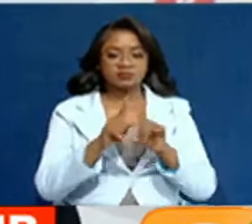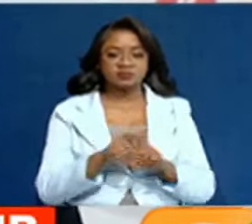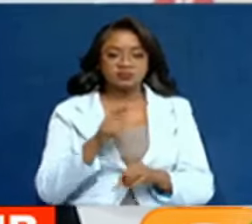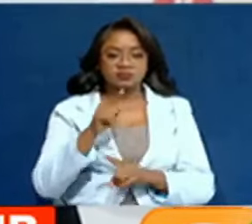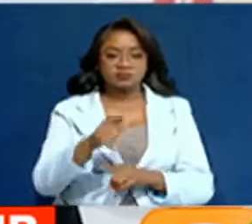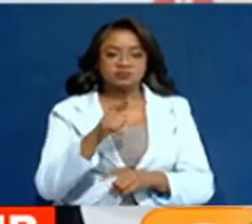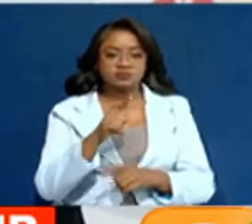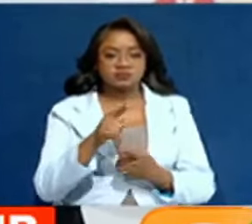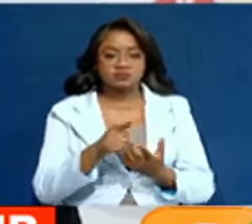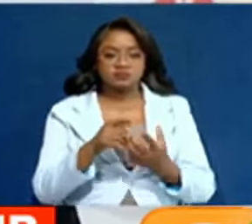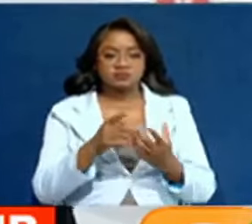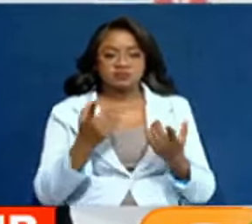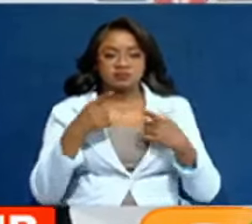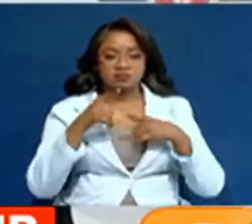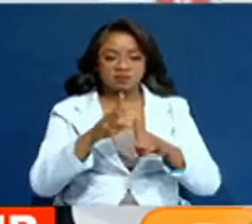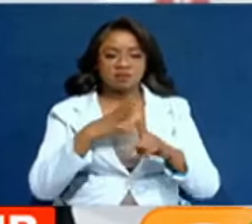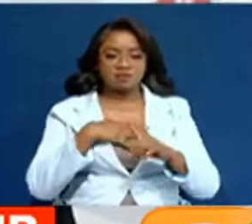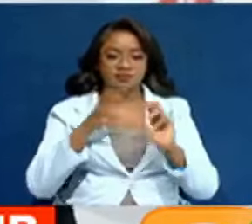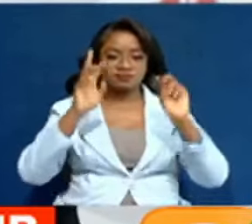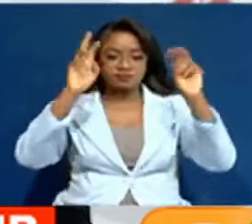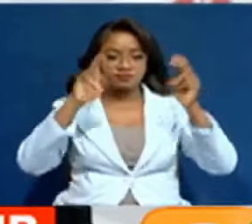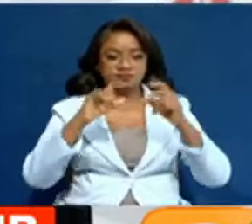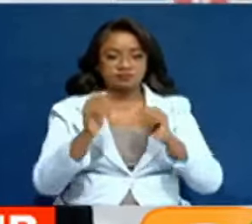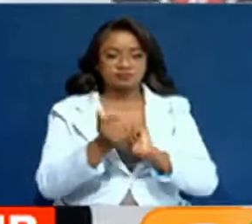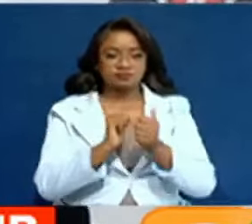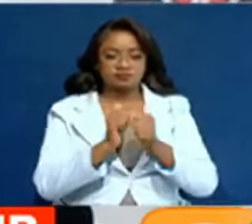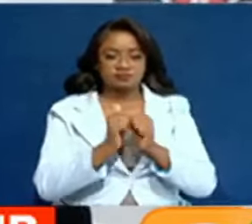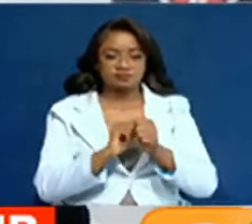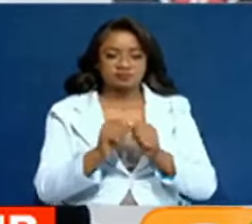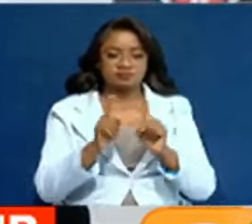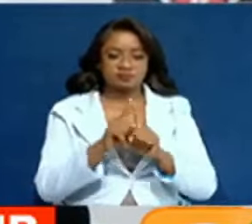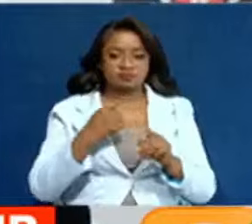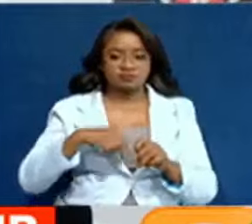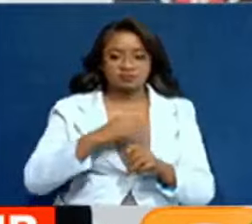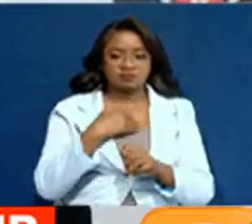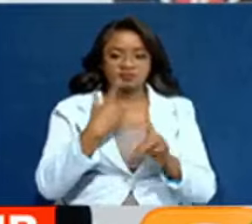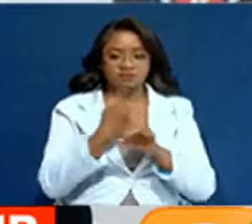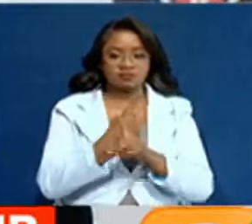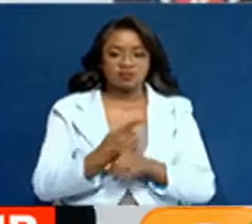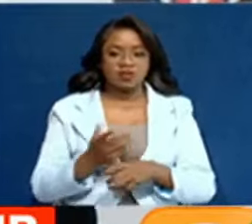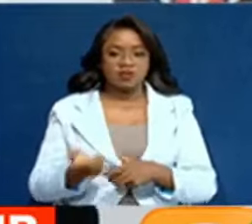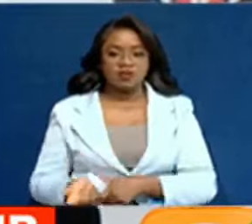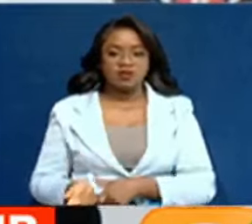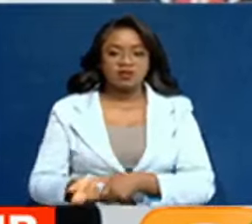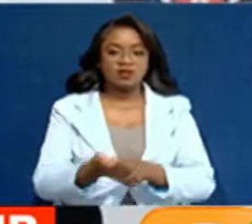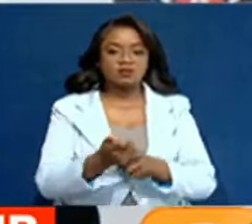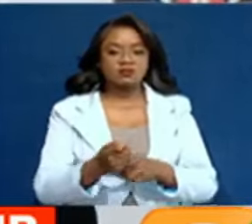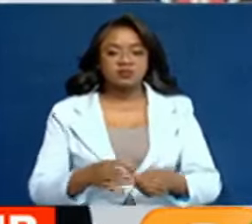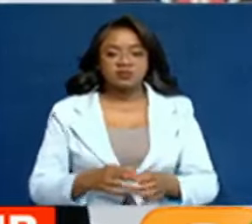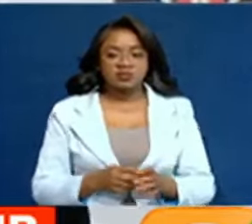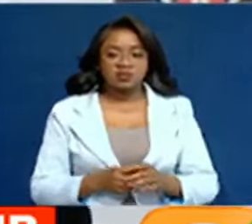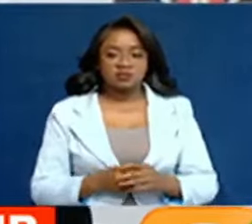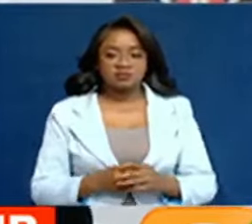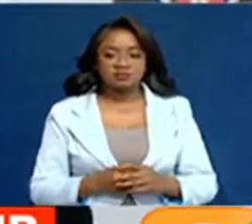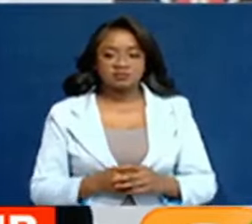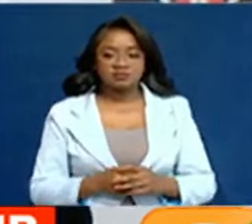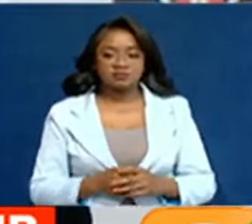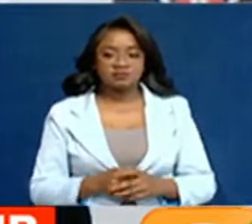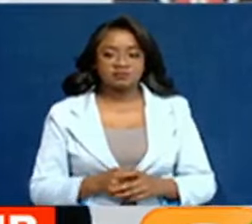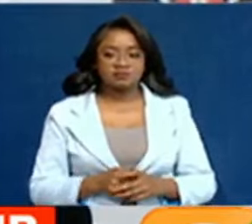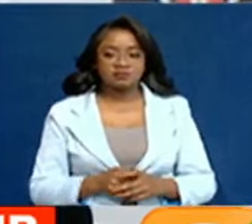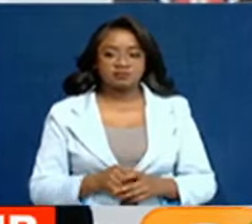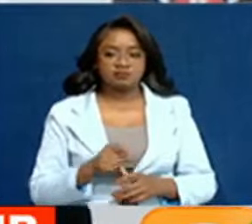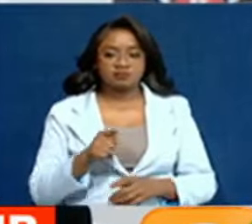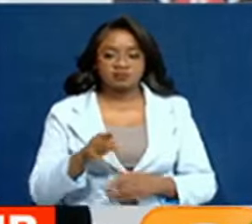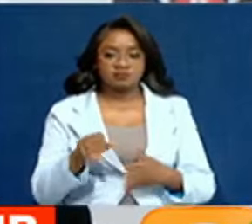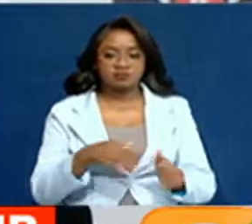before being invited or being part sponsors, we already had golf packages out there. And this is a way to showcase